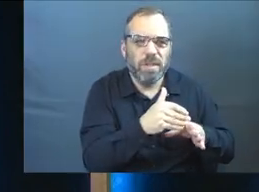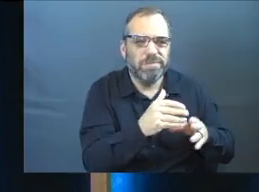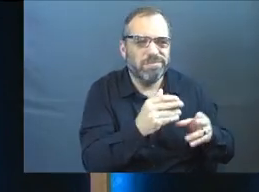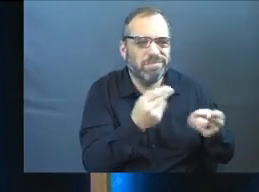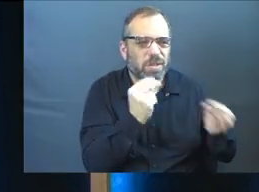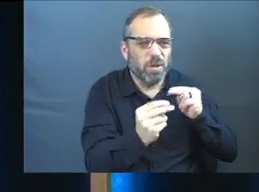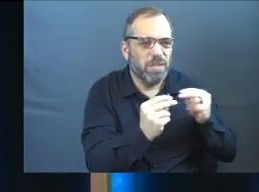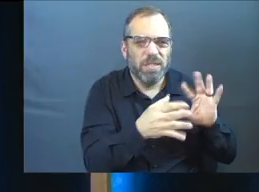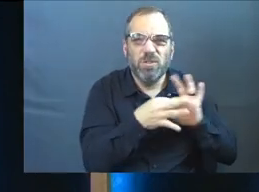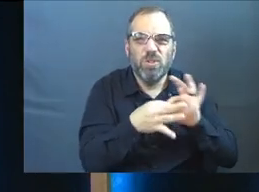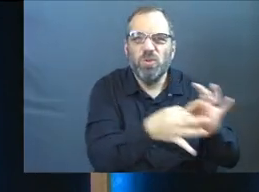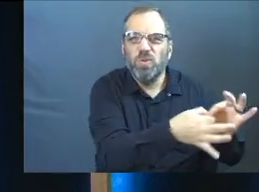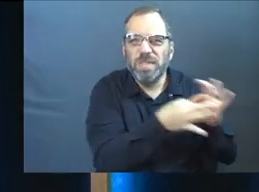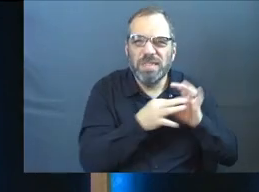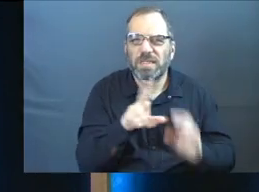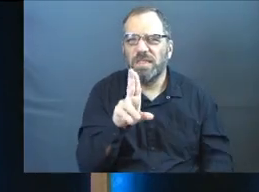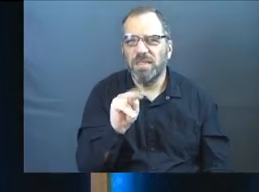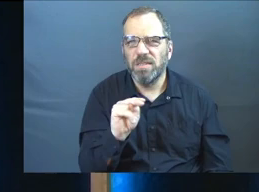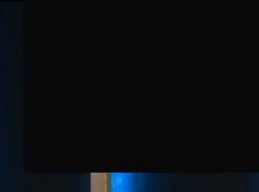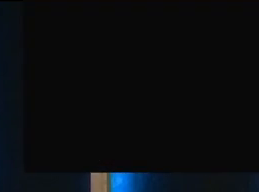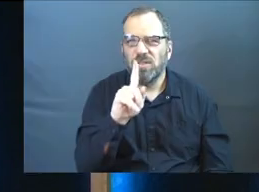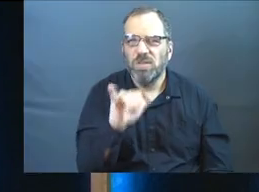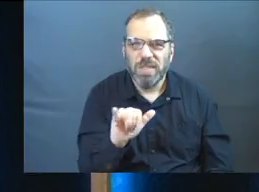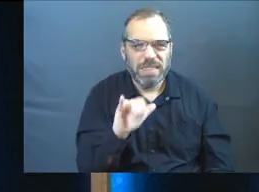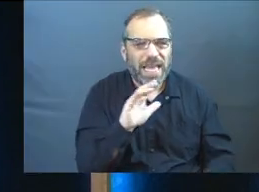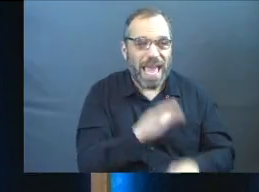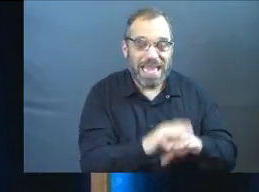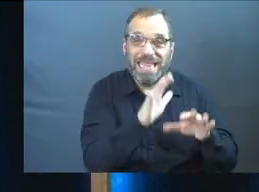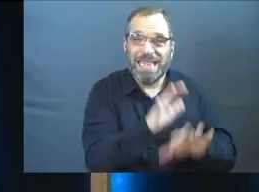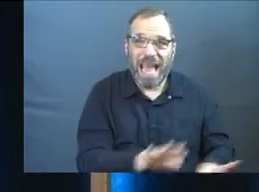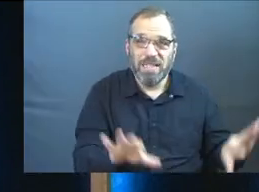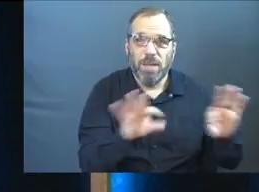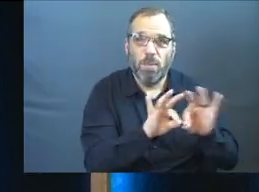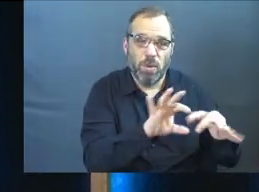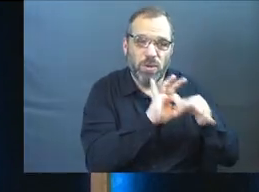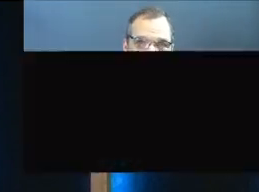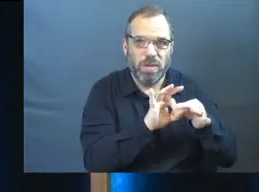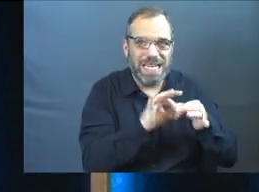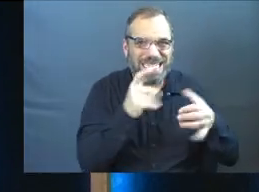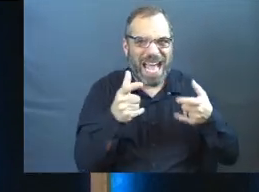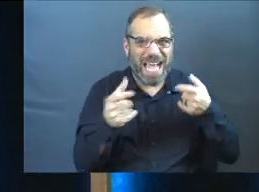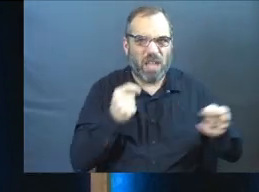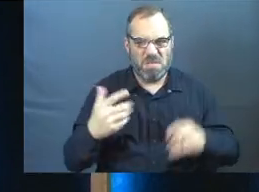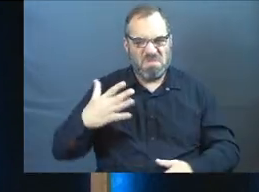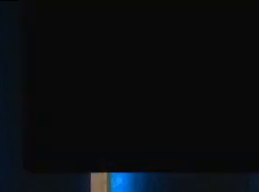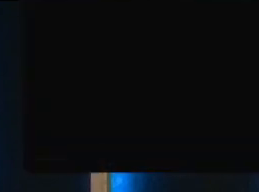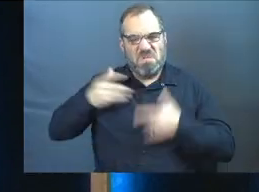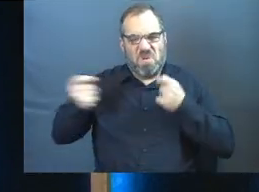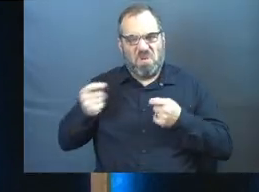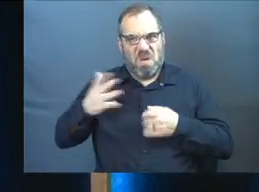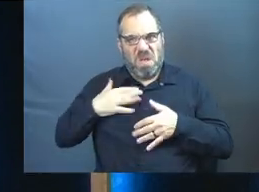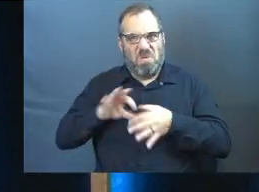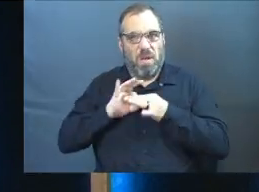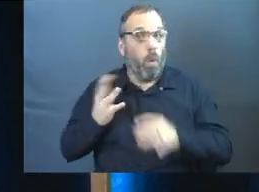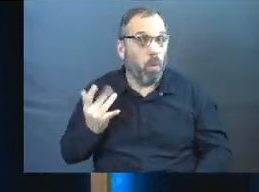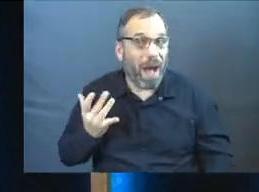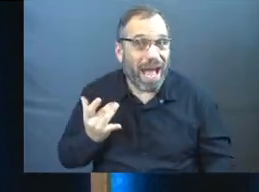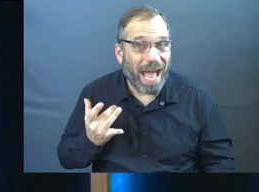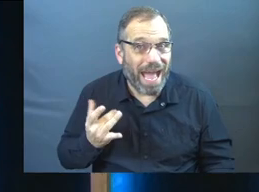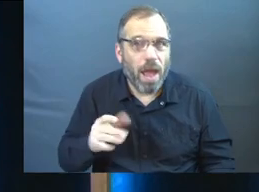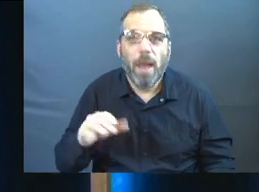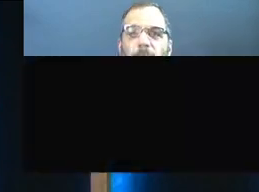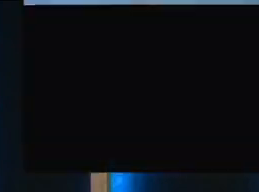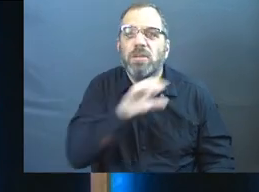unity. And unity is what's important, not dominance in your relationship. Why? Because